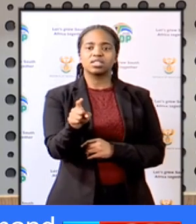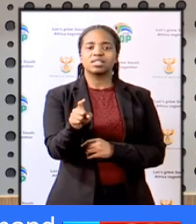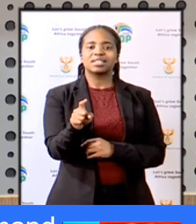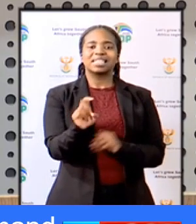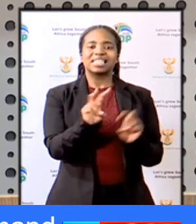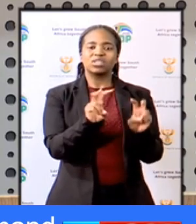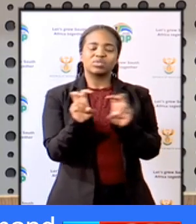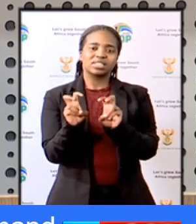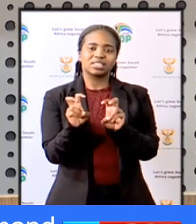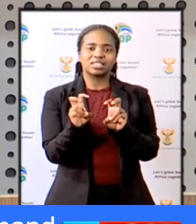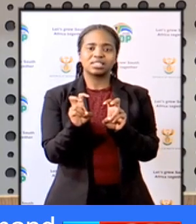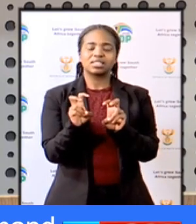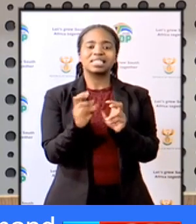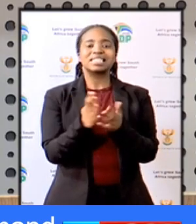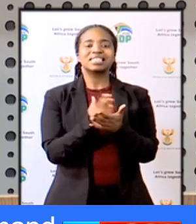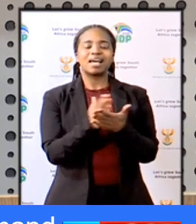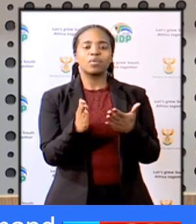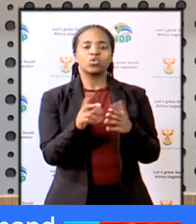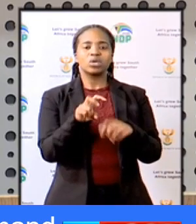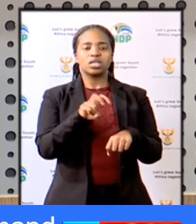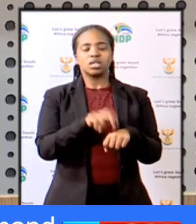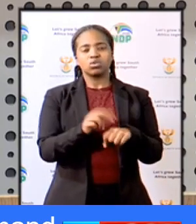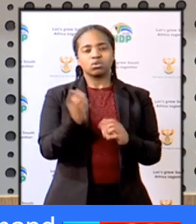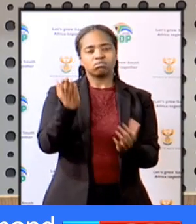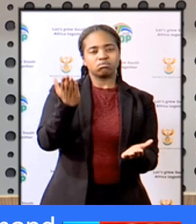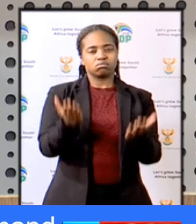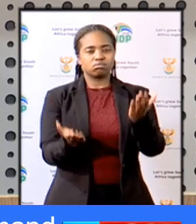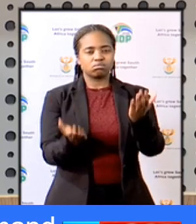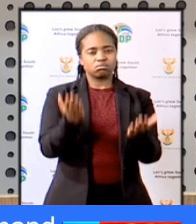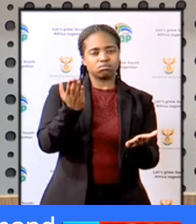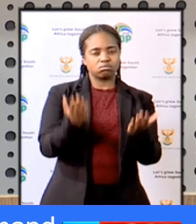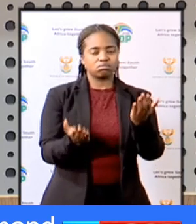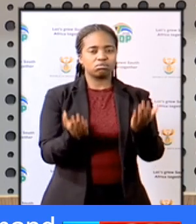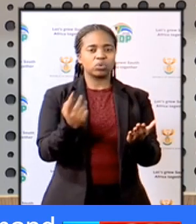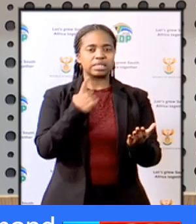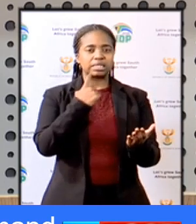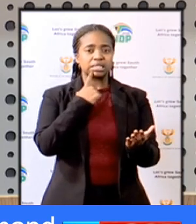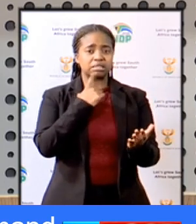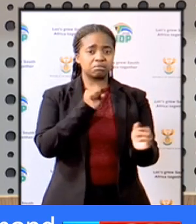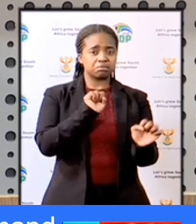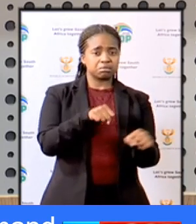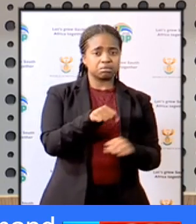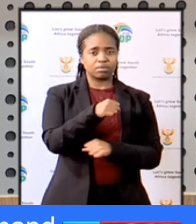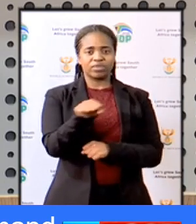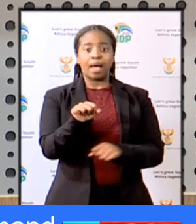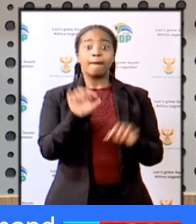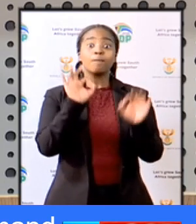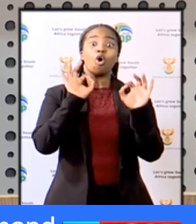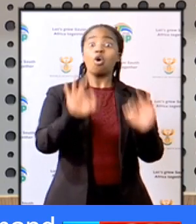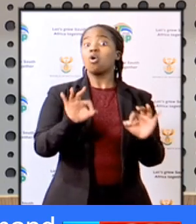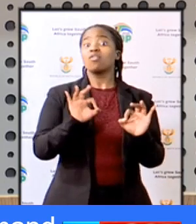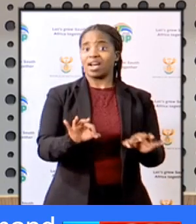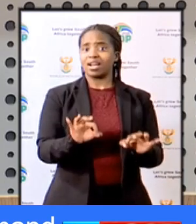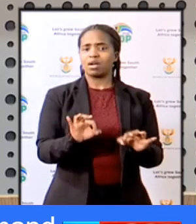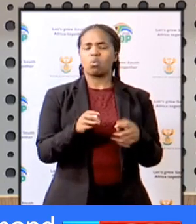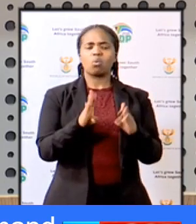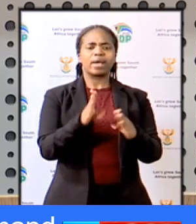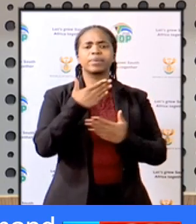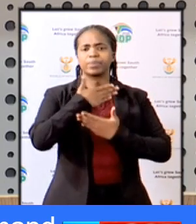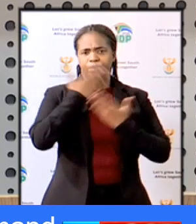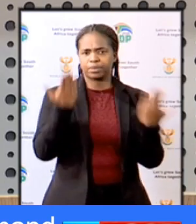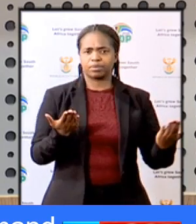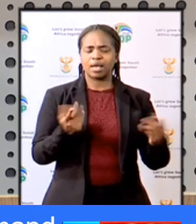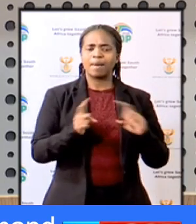issues, it's a matter of some degree of judgment that have to be placed in these things. There is no perfect science in it. It's trying to